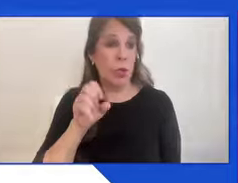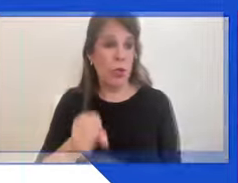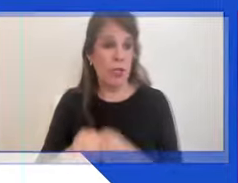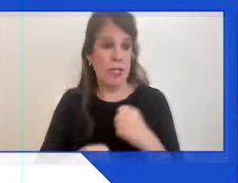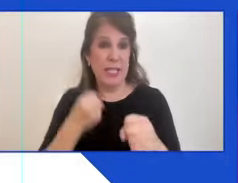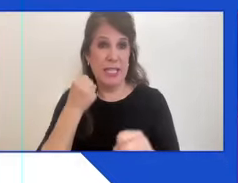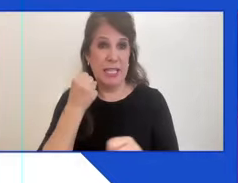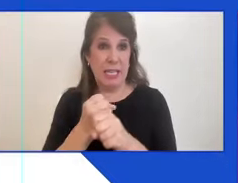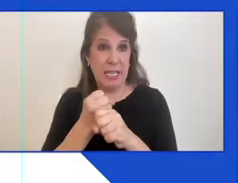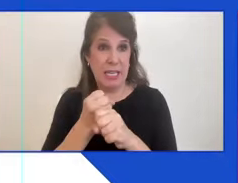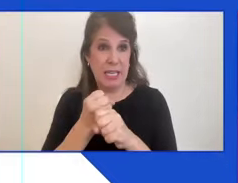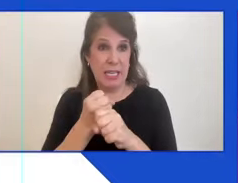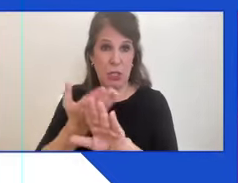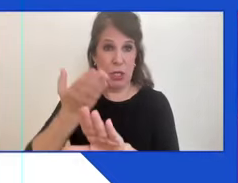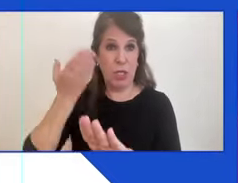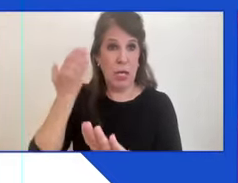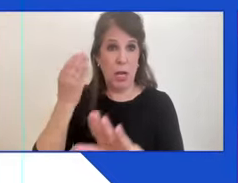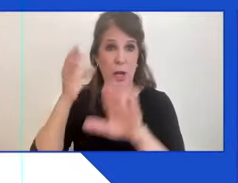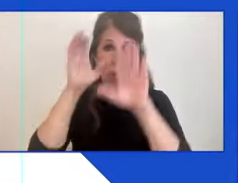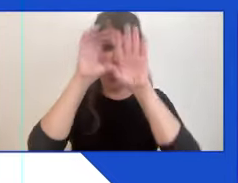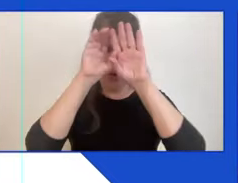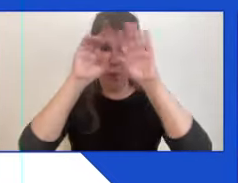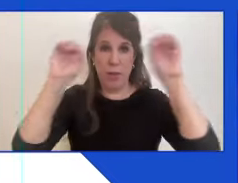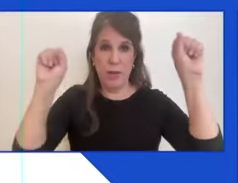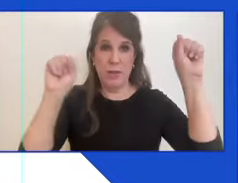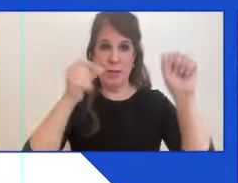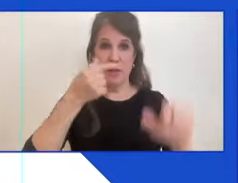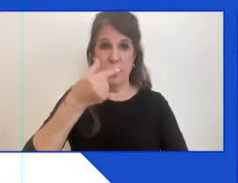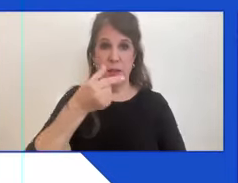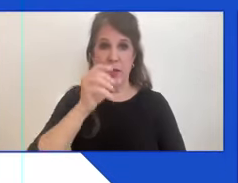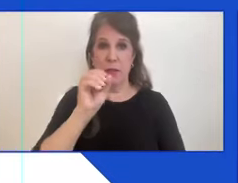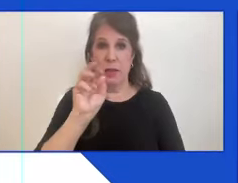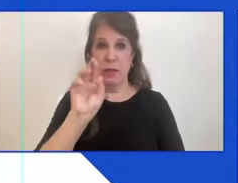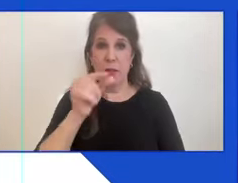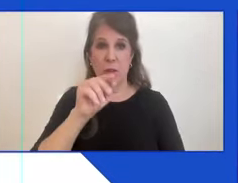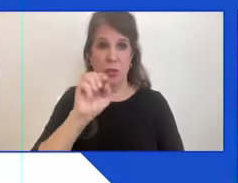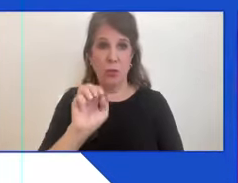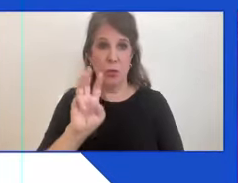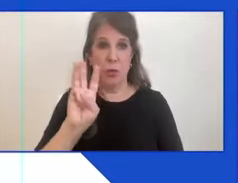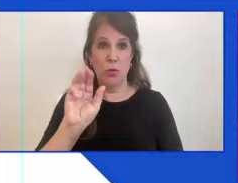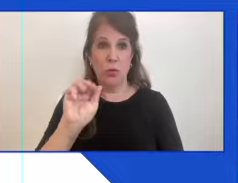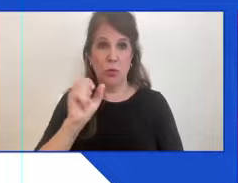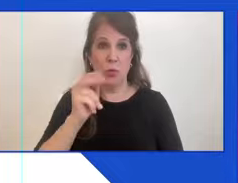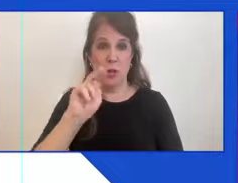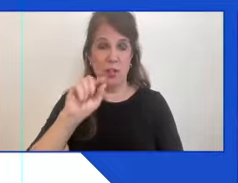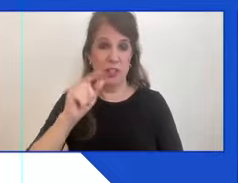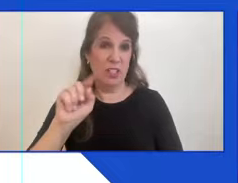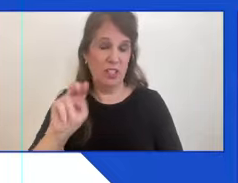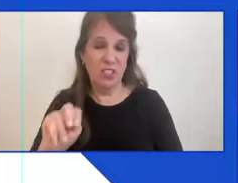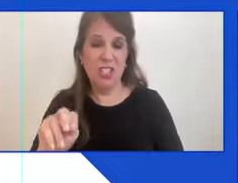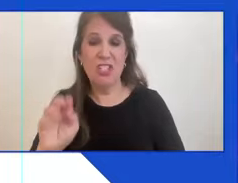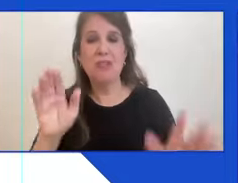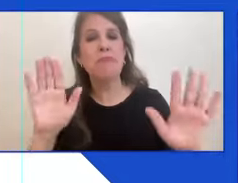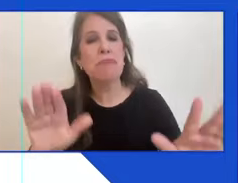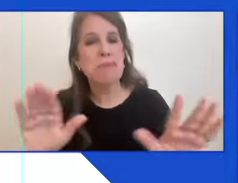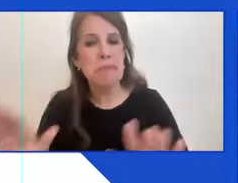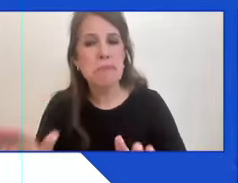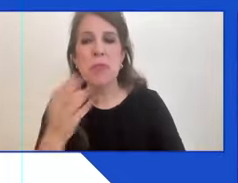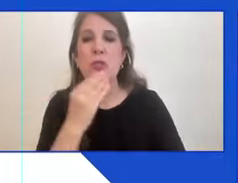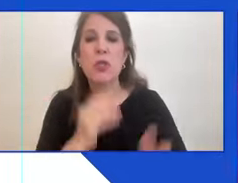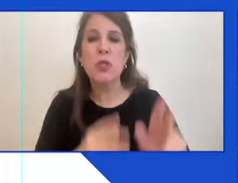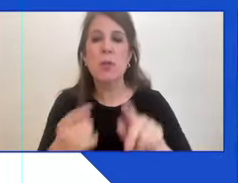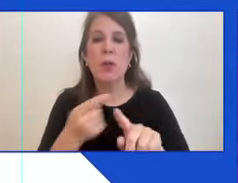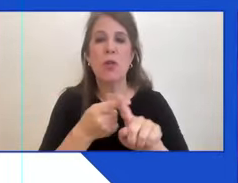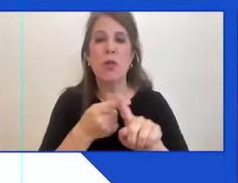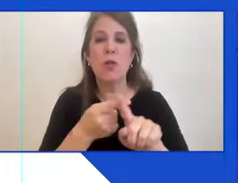Two hundred thirty years ago, President George Washington reassured the Jews of Newport that our